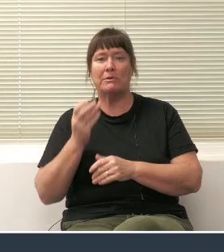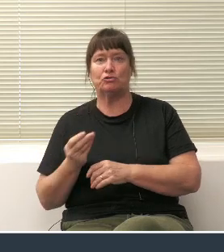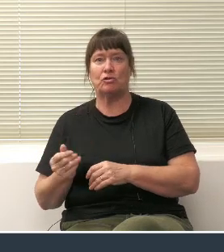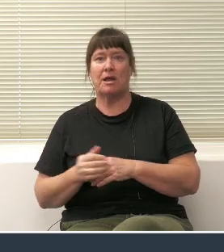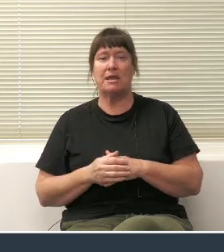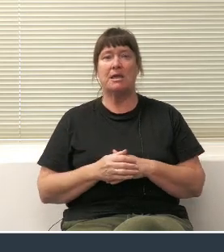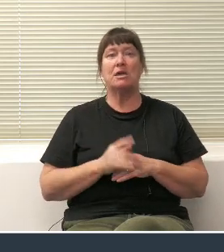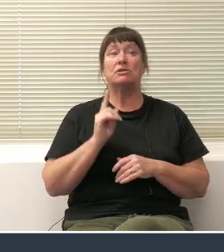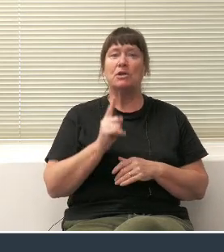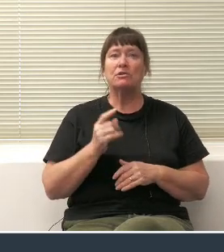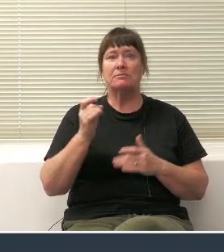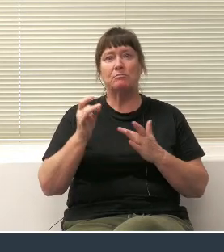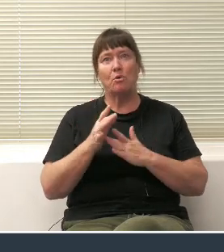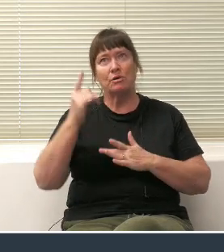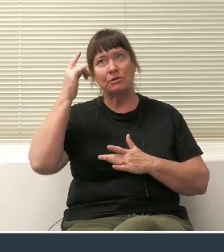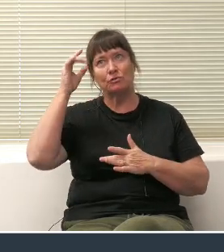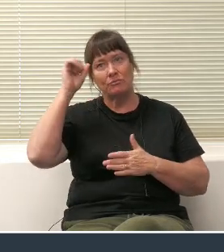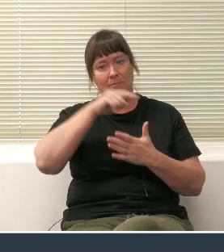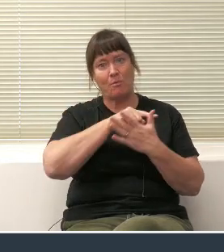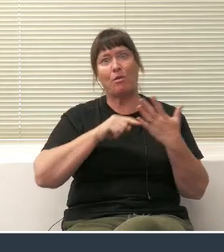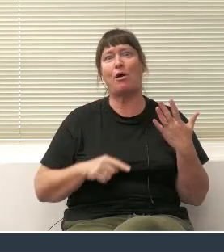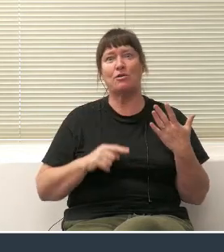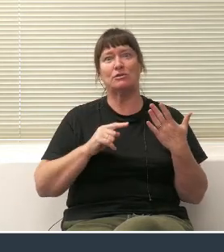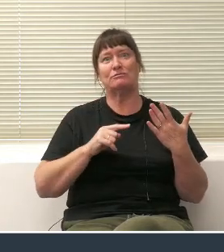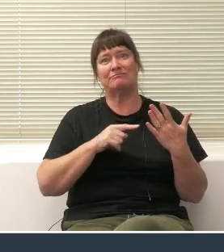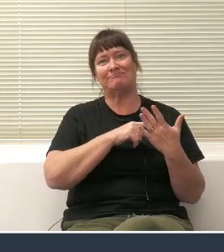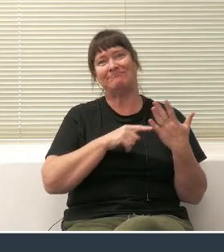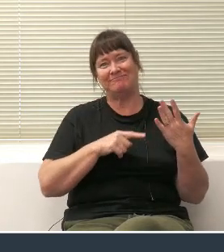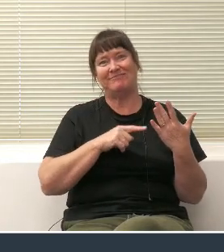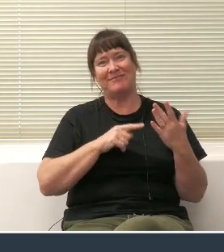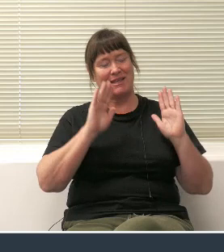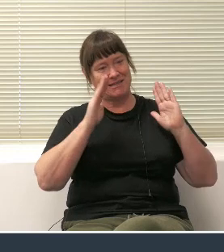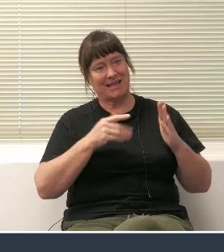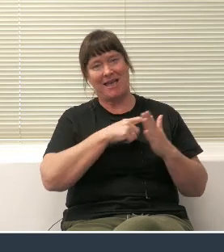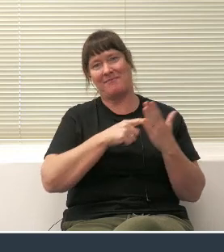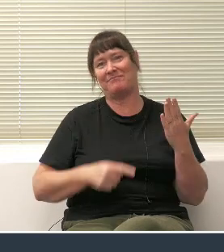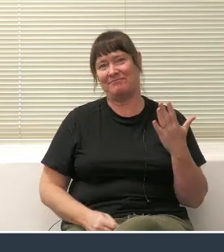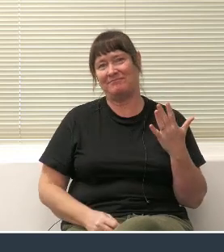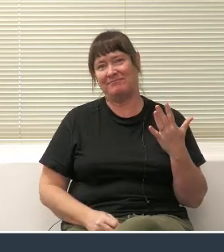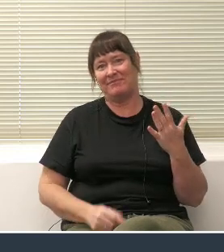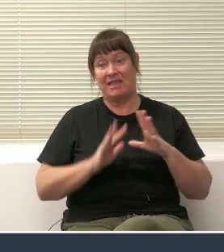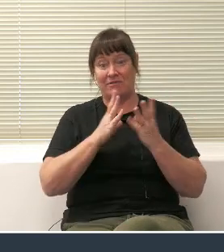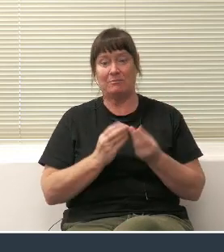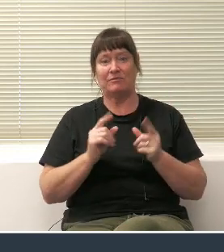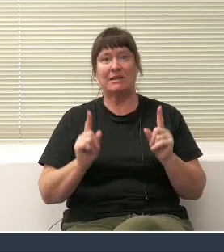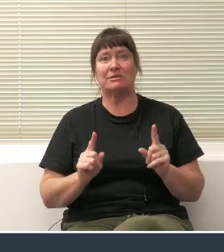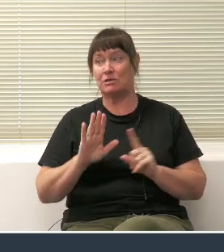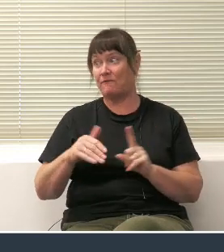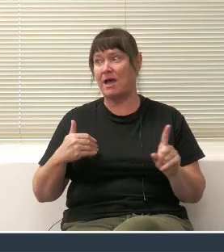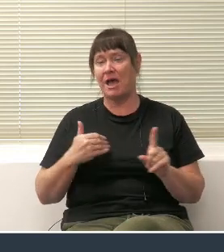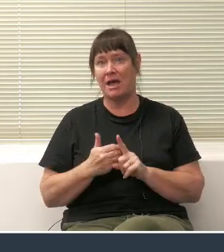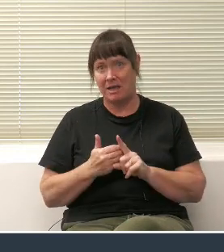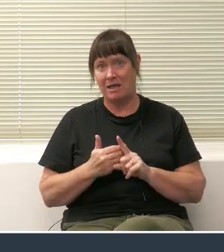point in our resolution, because it's really, really important that we don't lose focus. That is what everything that we've done to date has